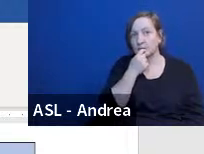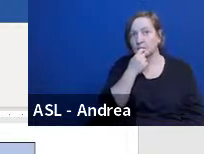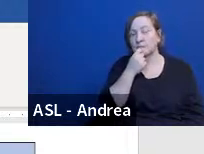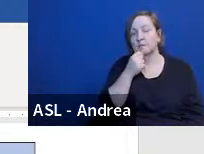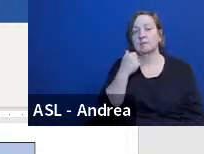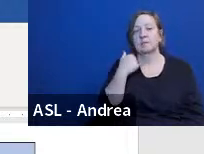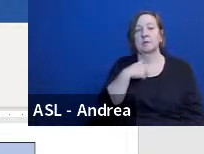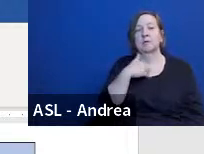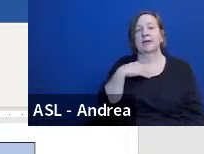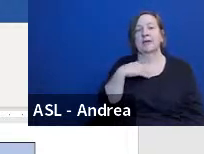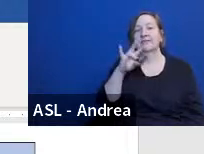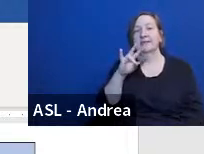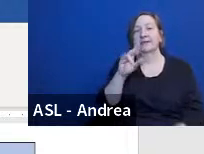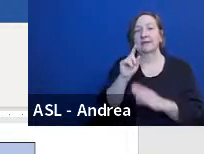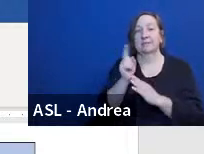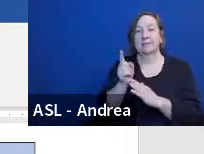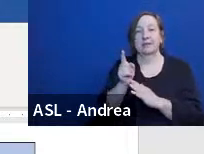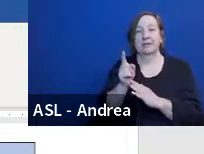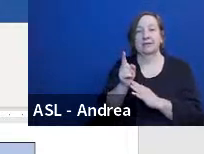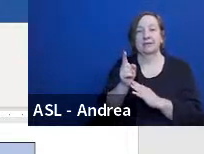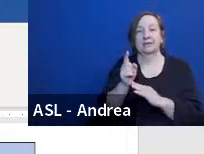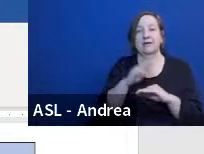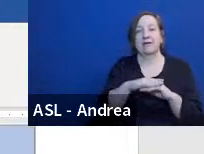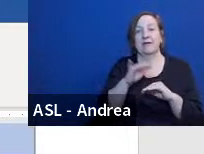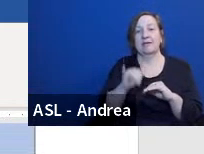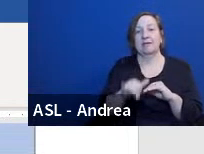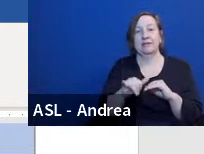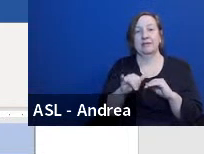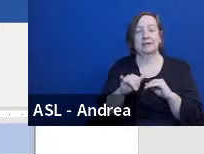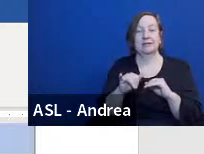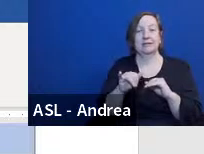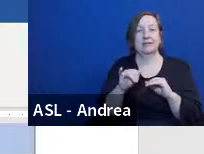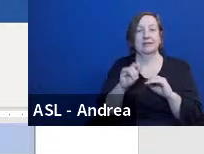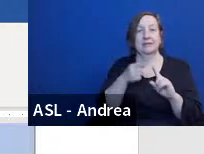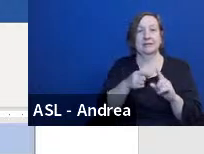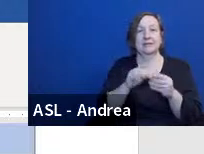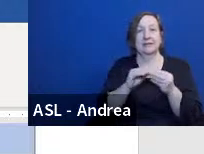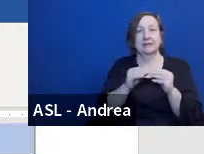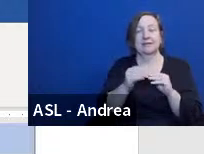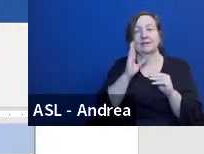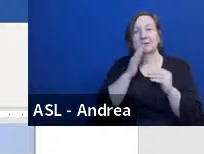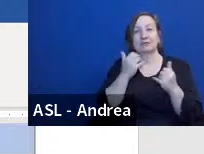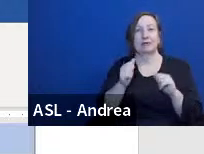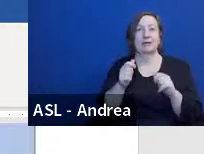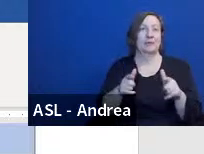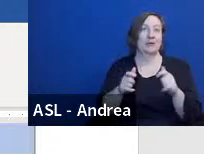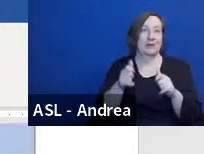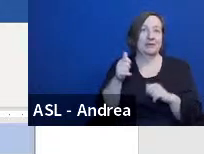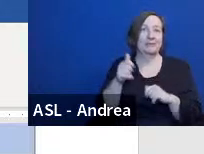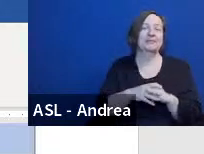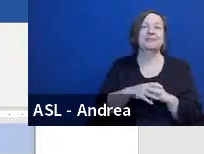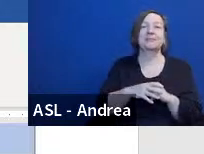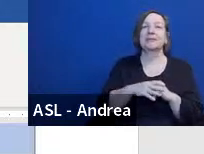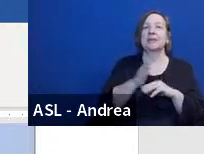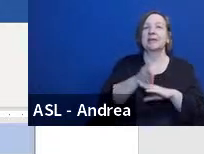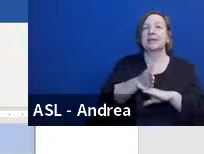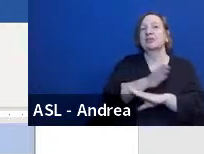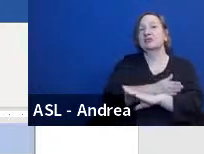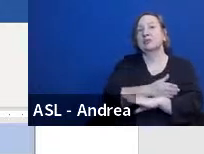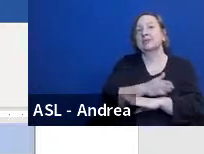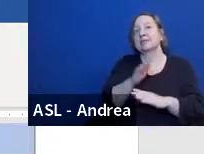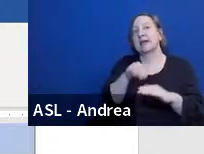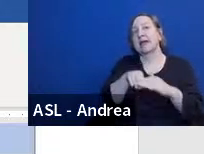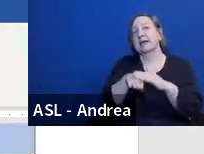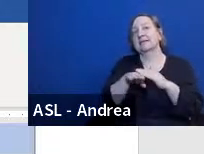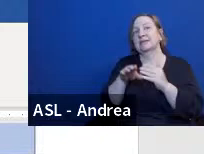got 7 minutes on this item, so we'll try to be quick. So increased access to affordable housing. I